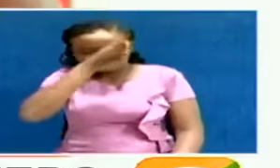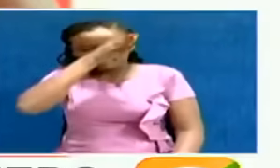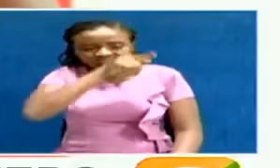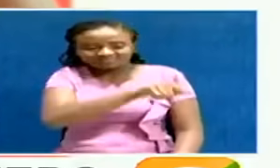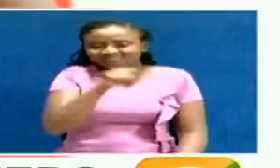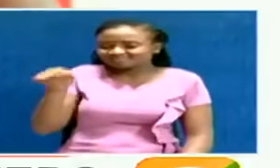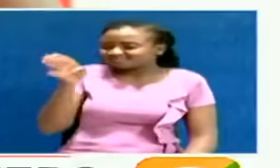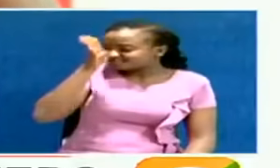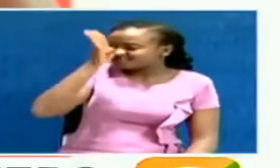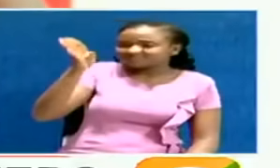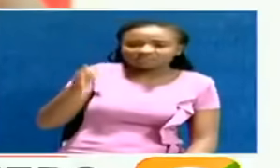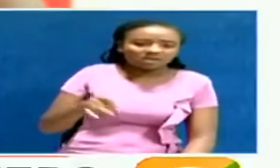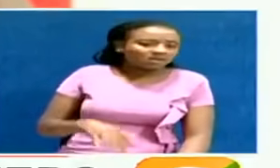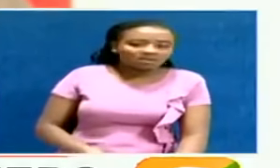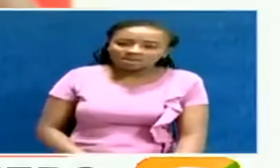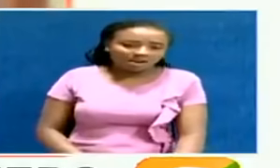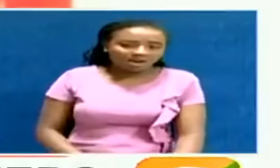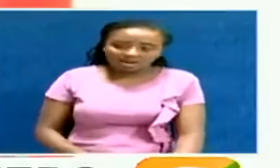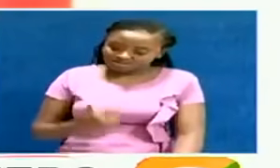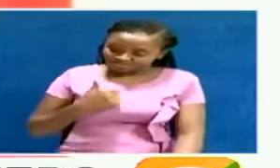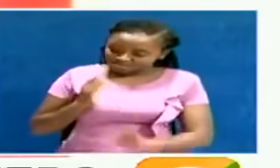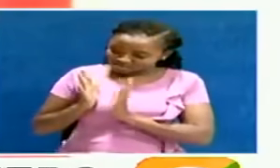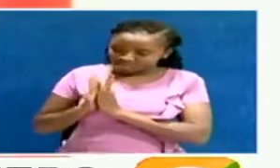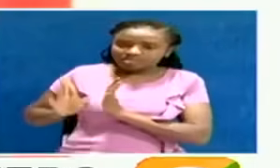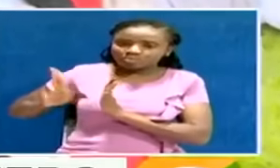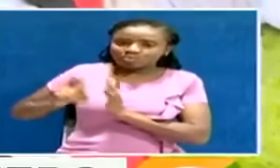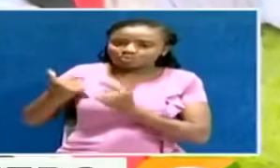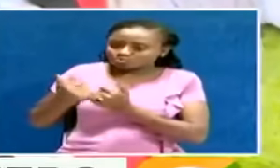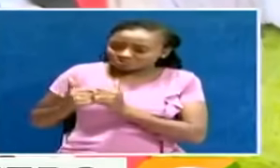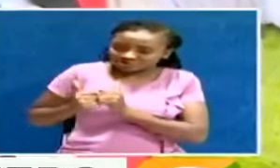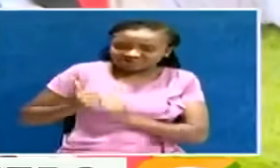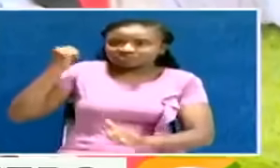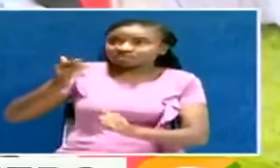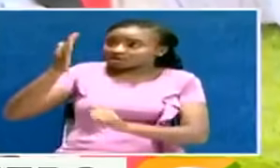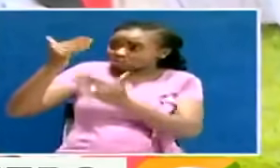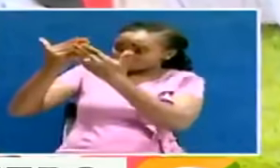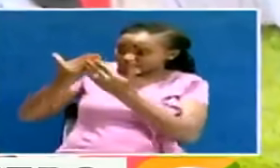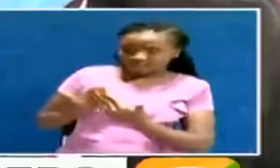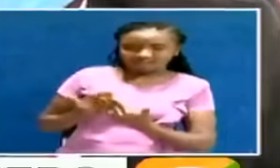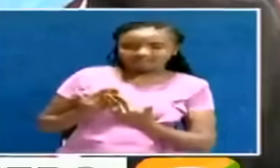Iyo safari, mimi na rais tulikataa, na Mungu alitusaidia.